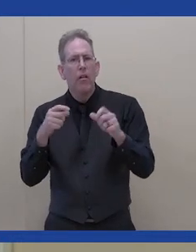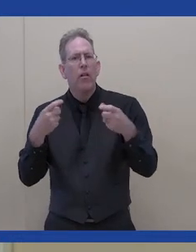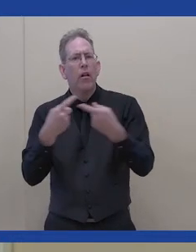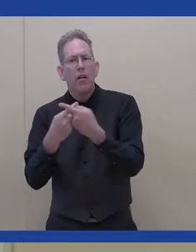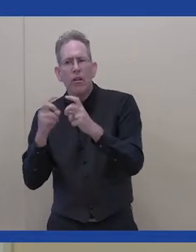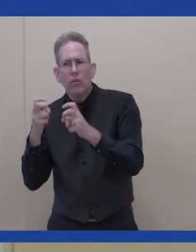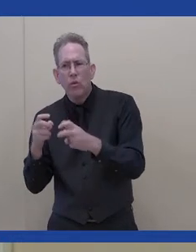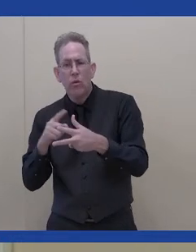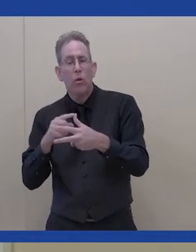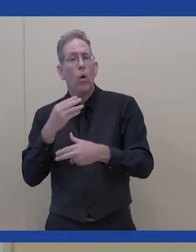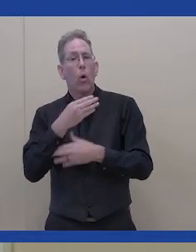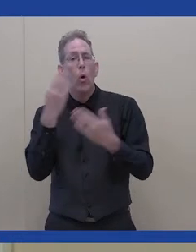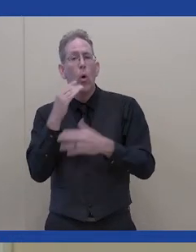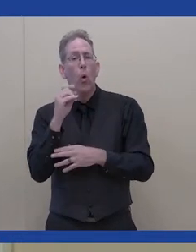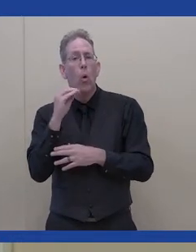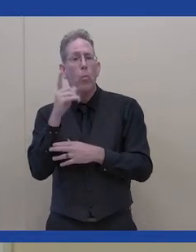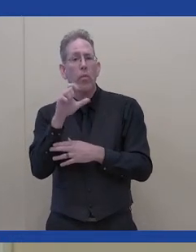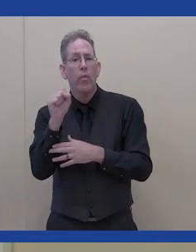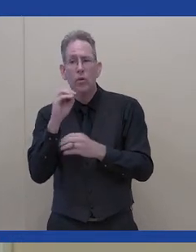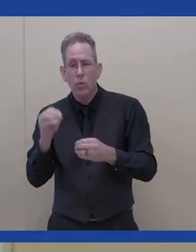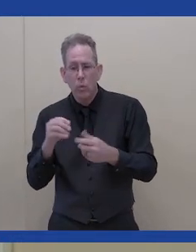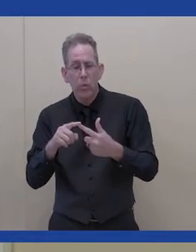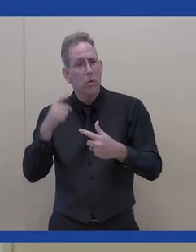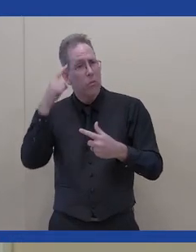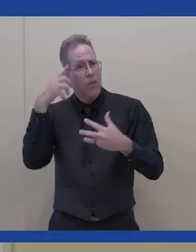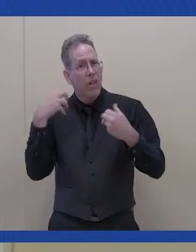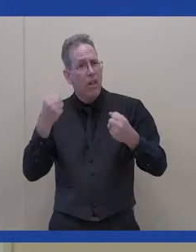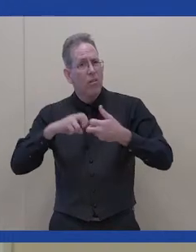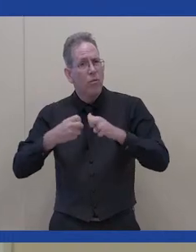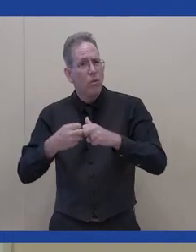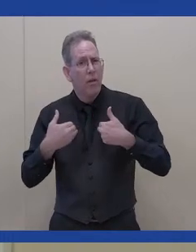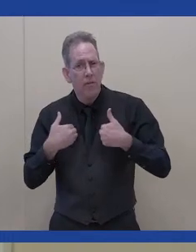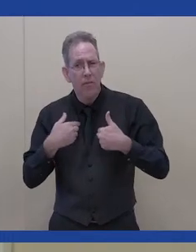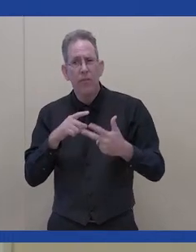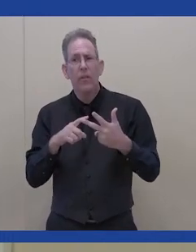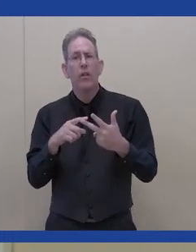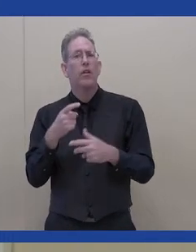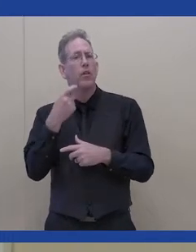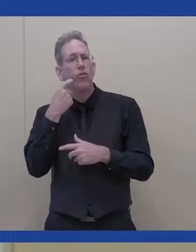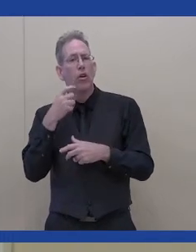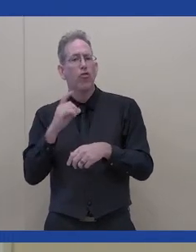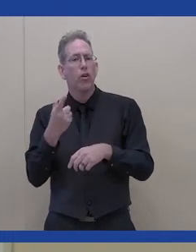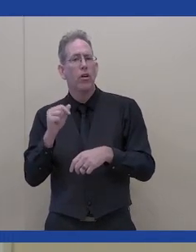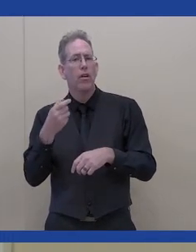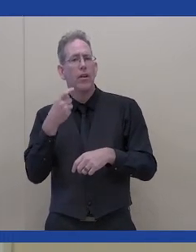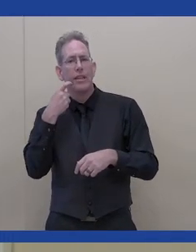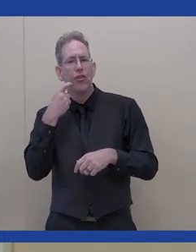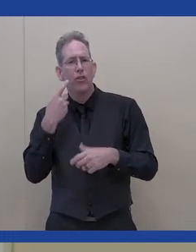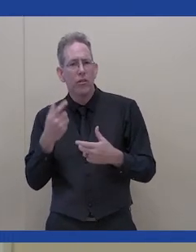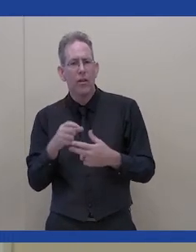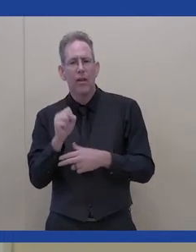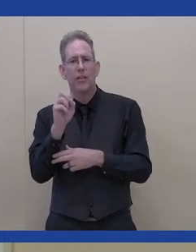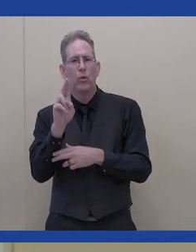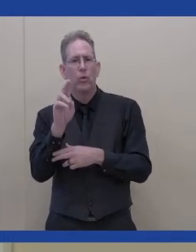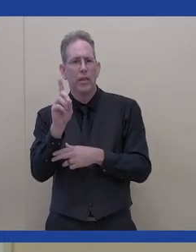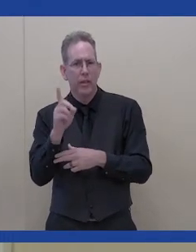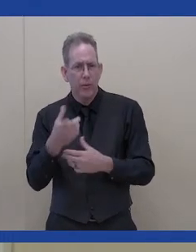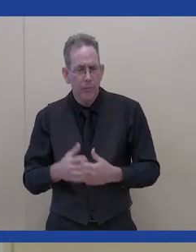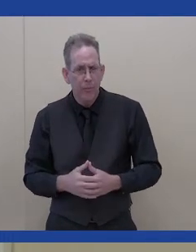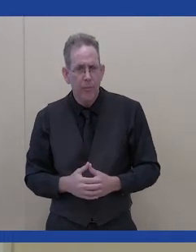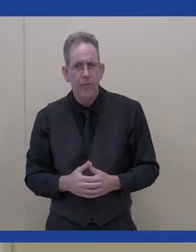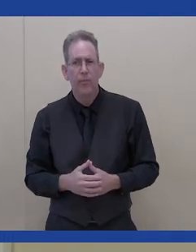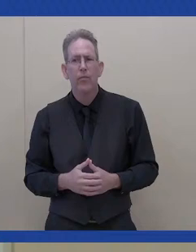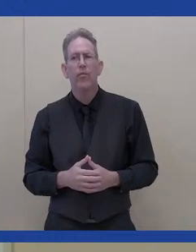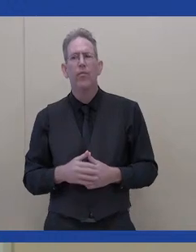mental health are causing Vermonters to suffer deeply in our city streets. We must also confront the related crisis of